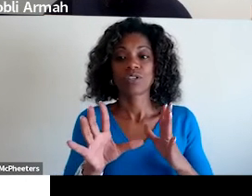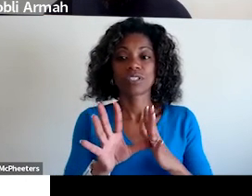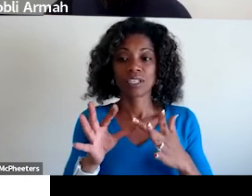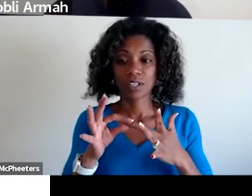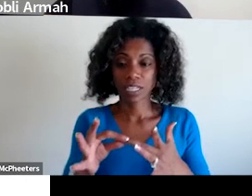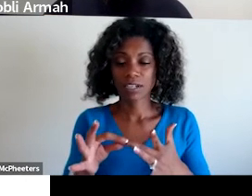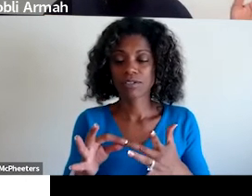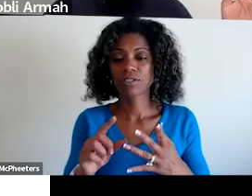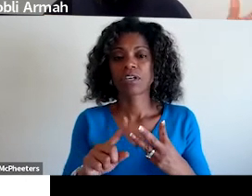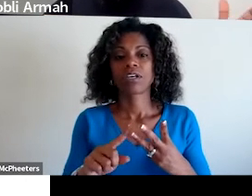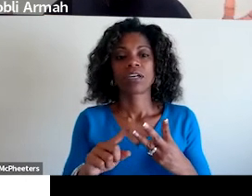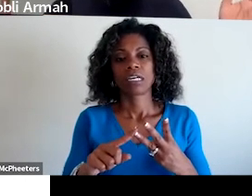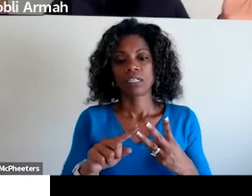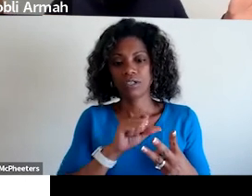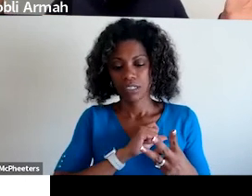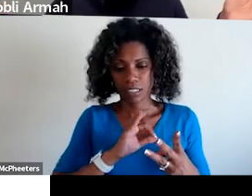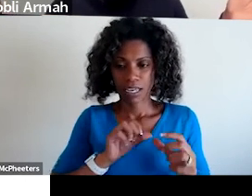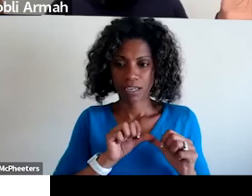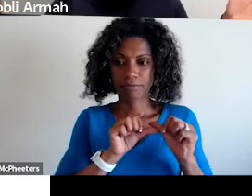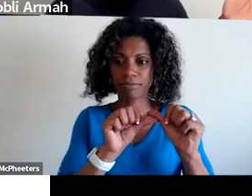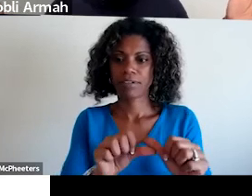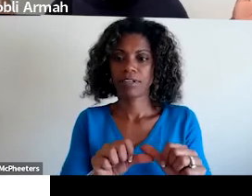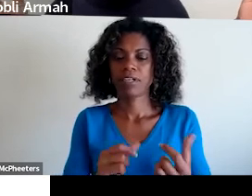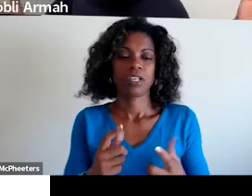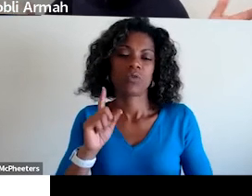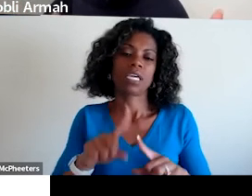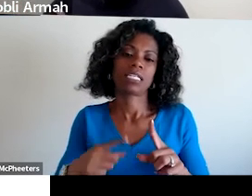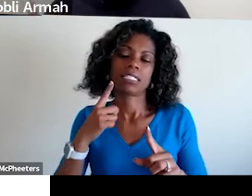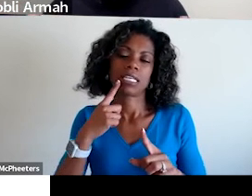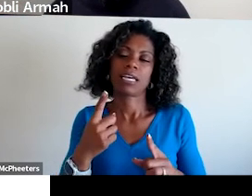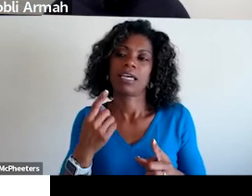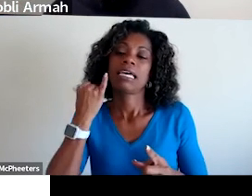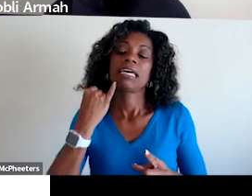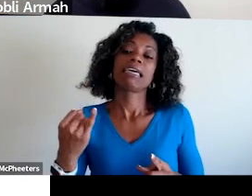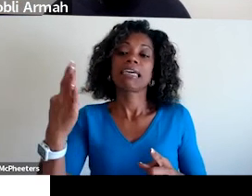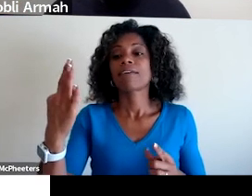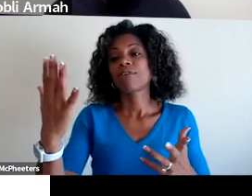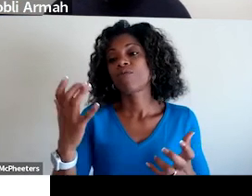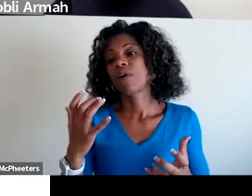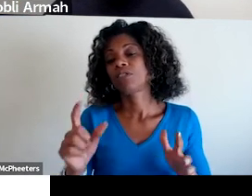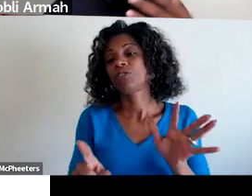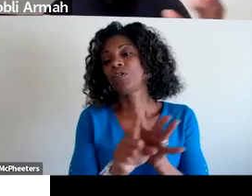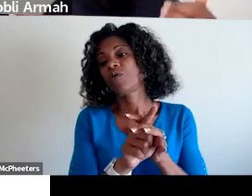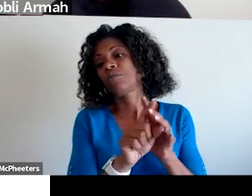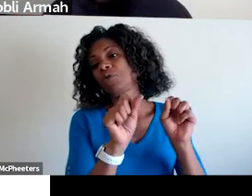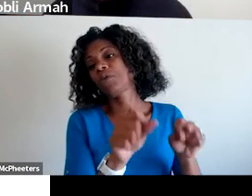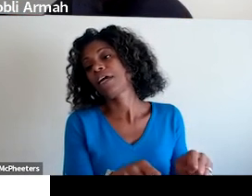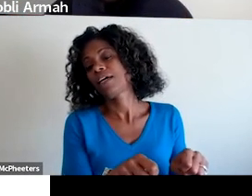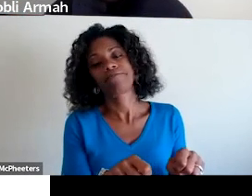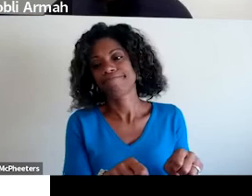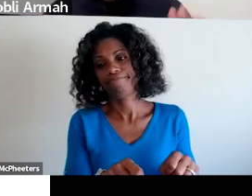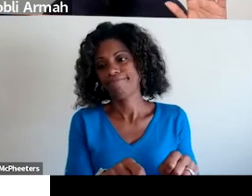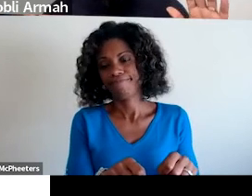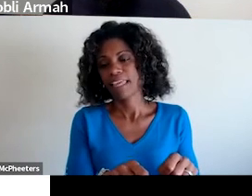and C-suite staff. You just can't make it optional for everyone to come in and out of these meetings. Do you want to participate in